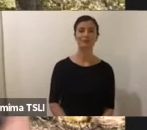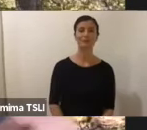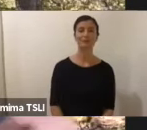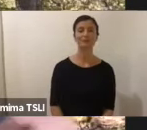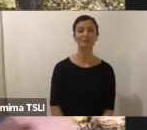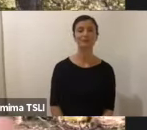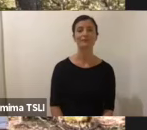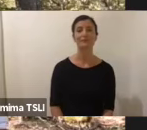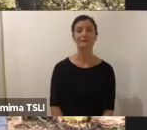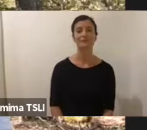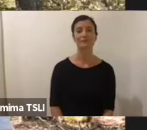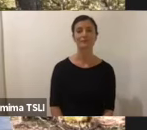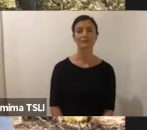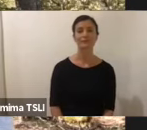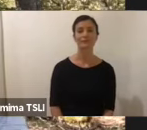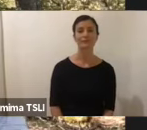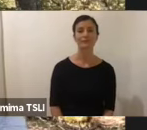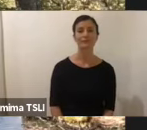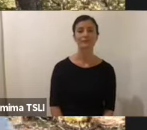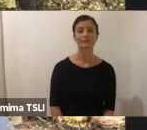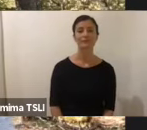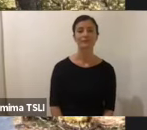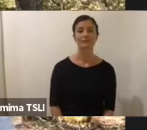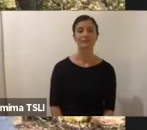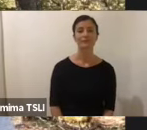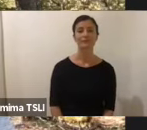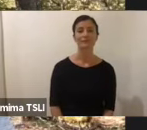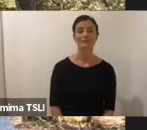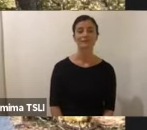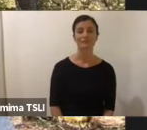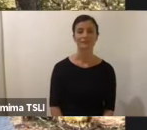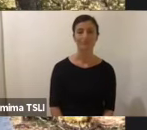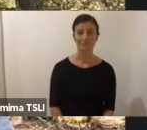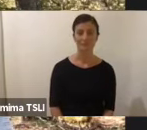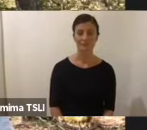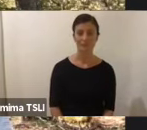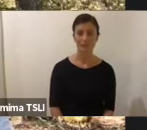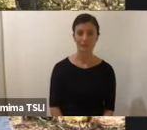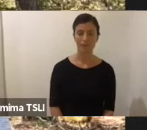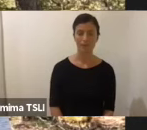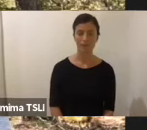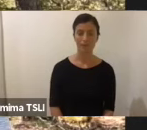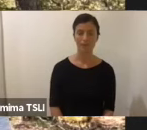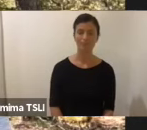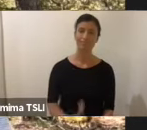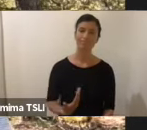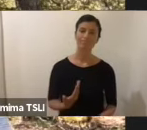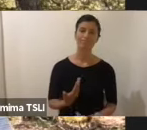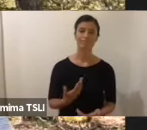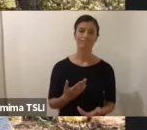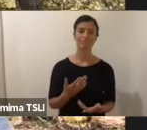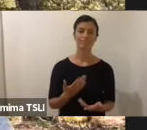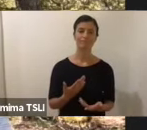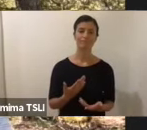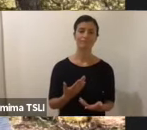uh depending on what sense you use i think the answer uh depend depending on the sense that vim lasar has been